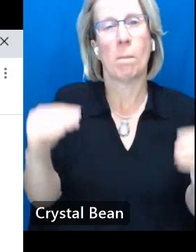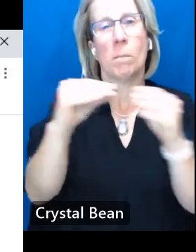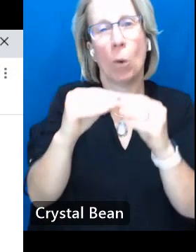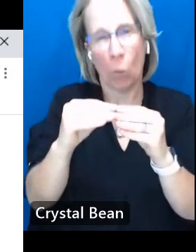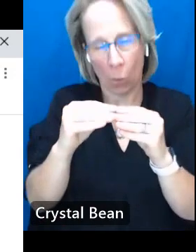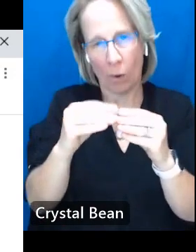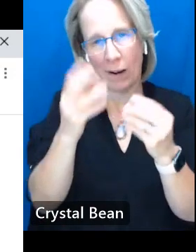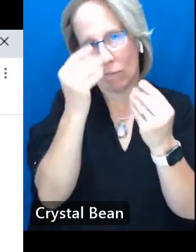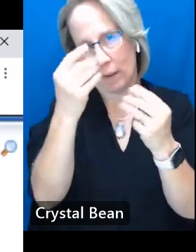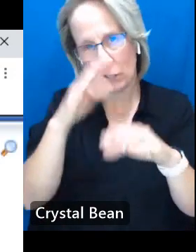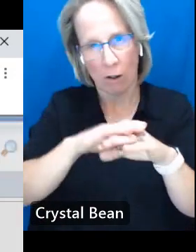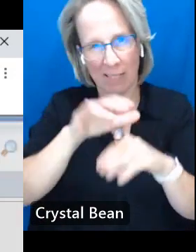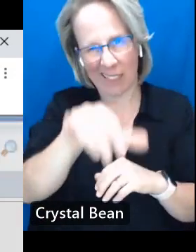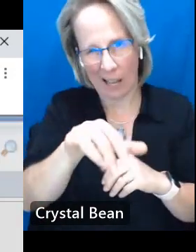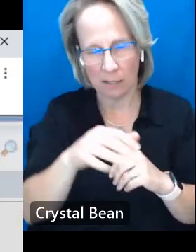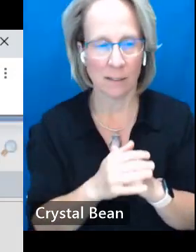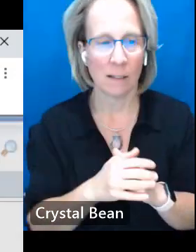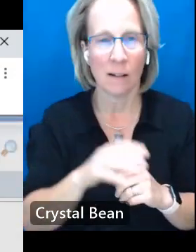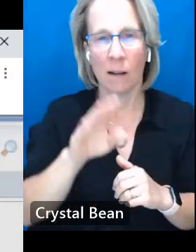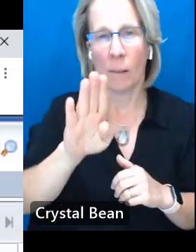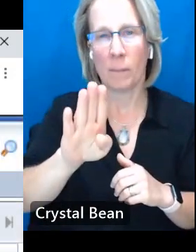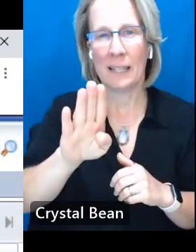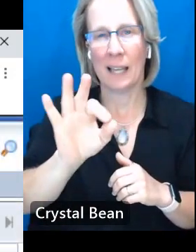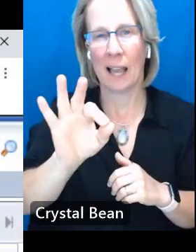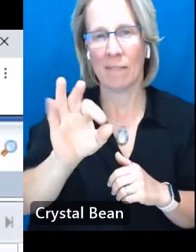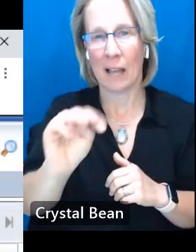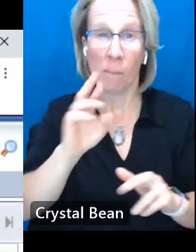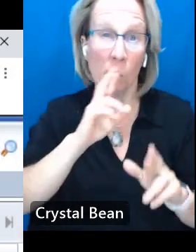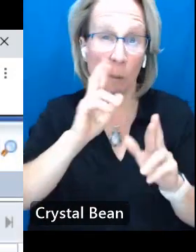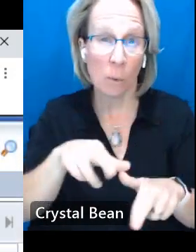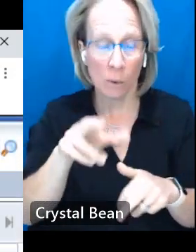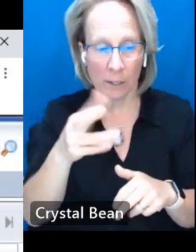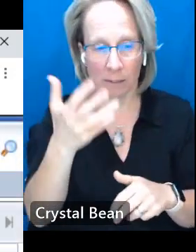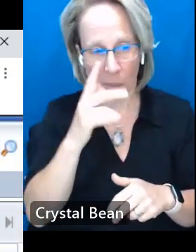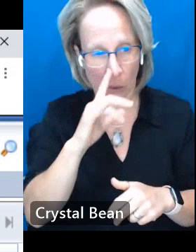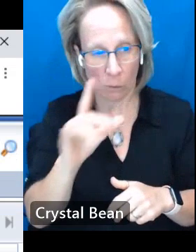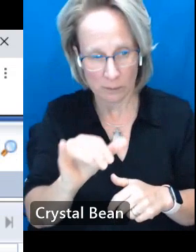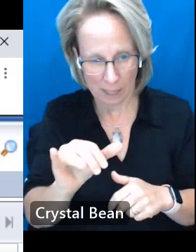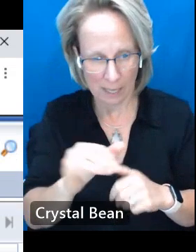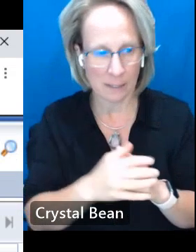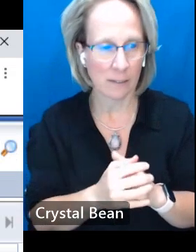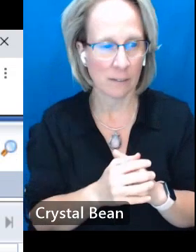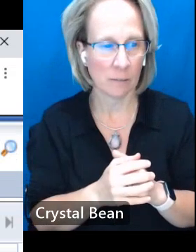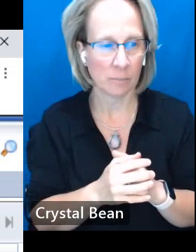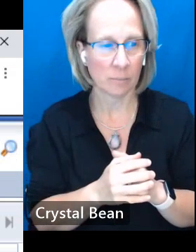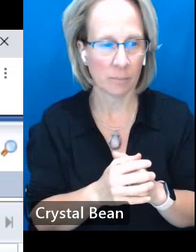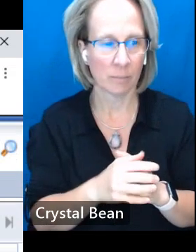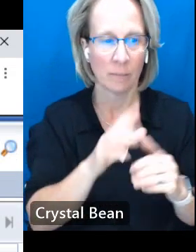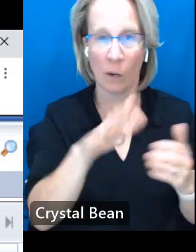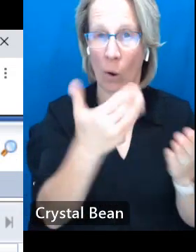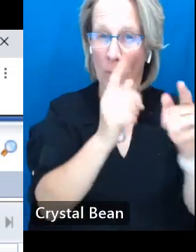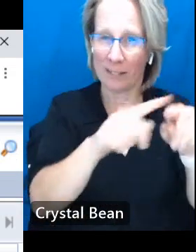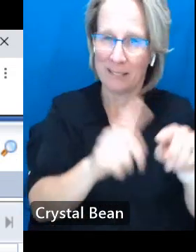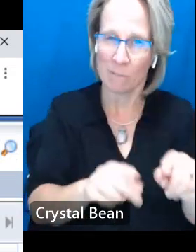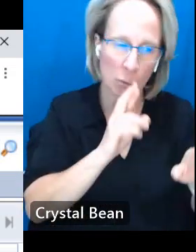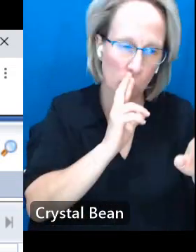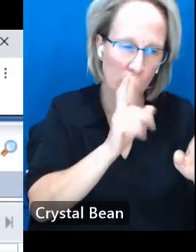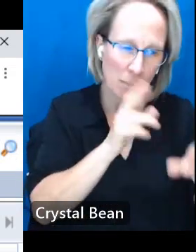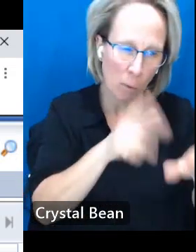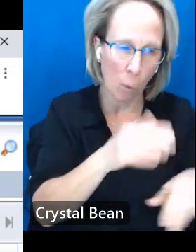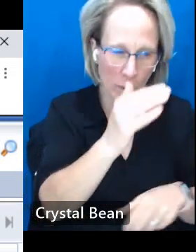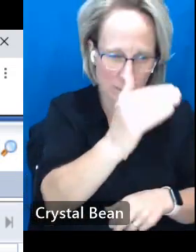Okay, and then BFM reporting, here's what this looks like. It pops up here, and this is all your reports, right? You'll be working in